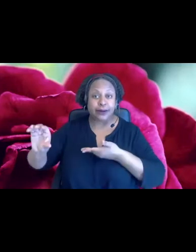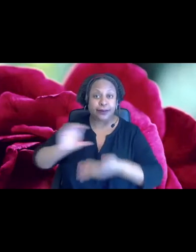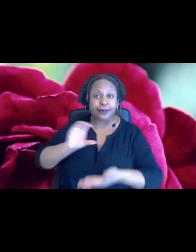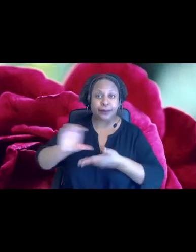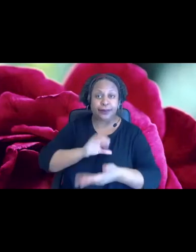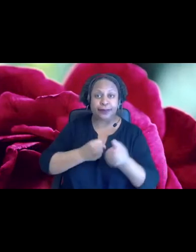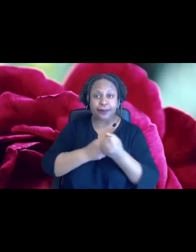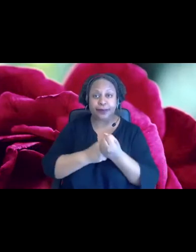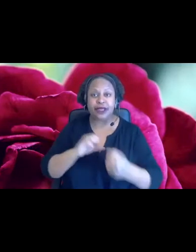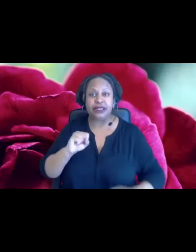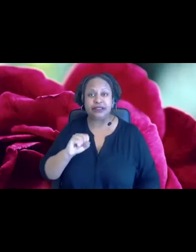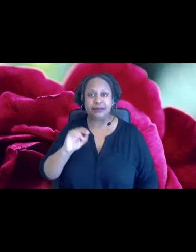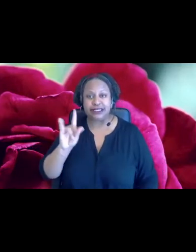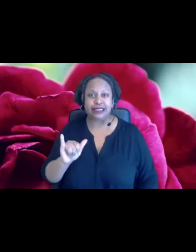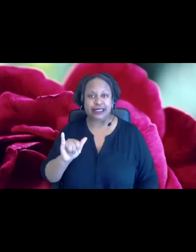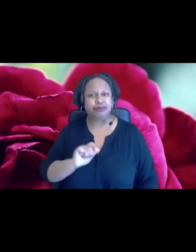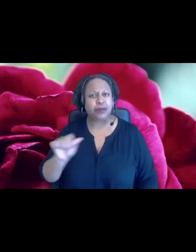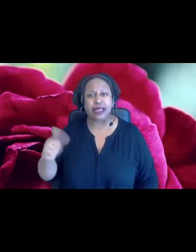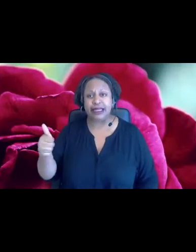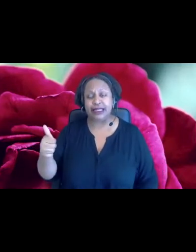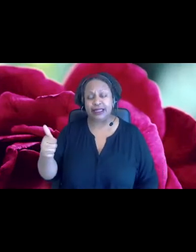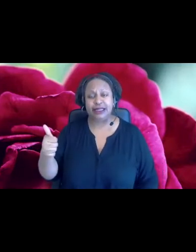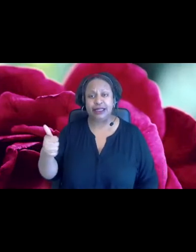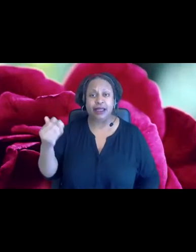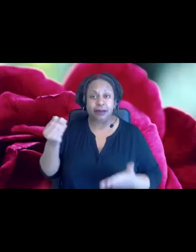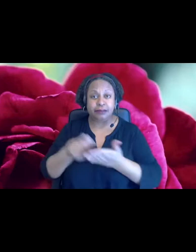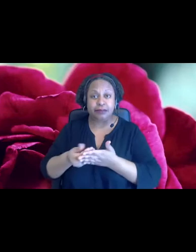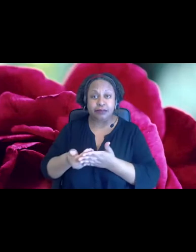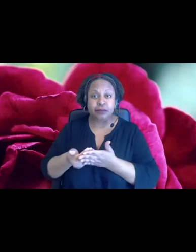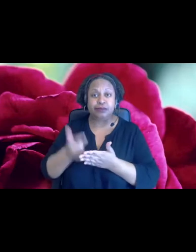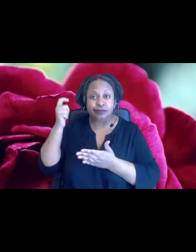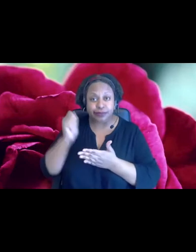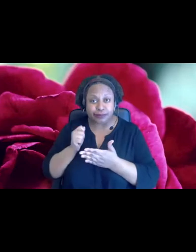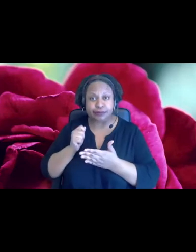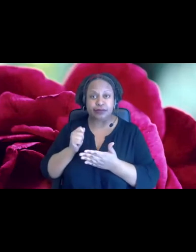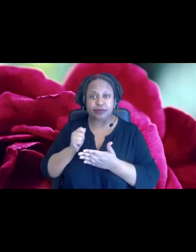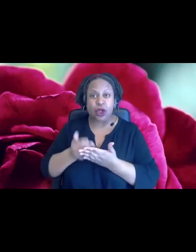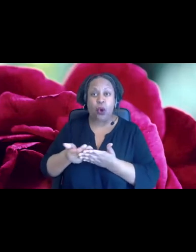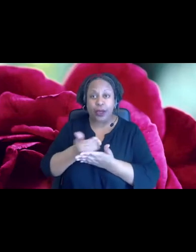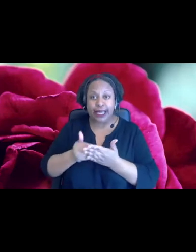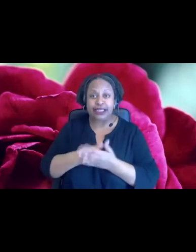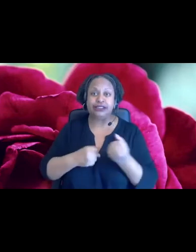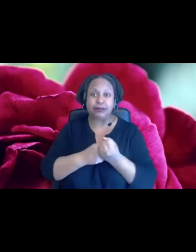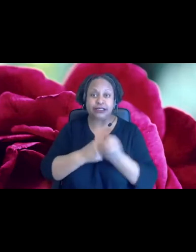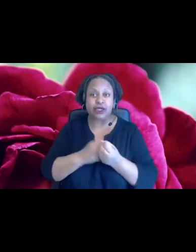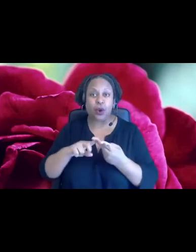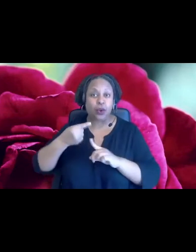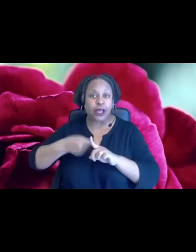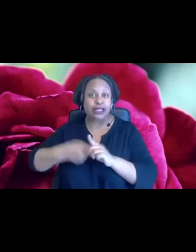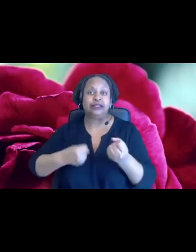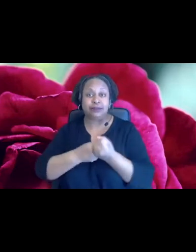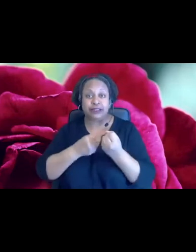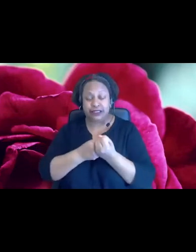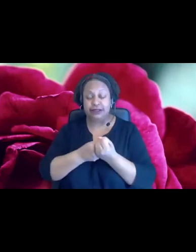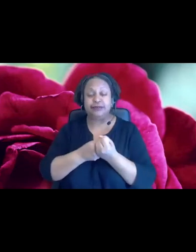any amounts received under the rent subsidy and wage subsidy programs in 2020 would